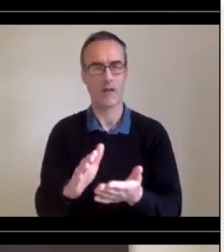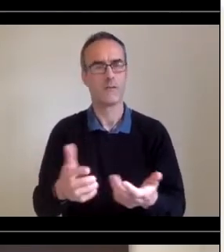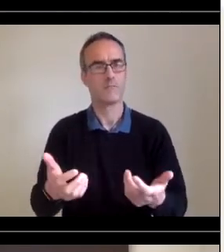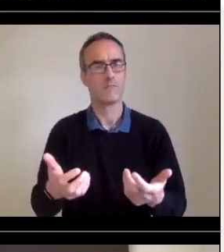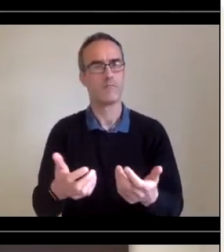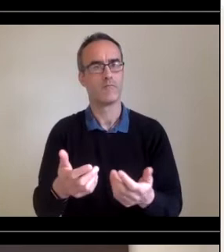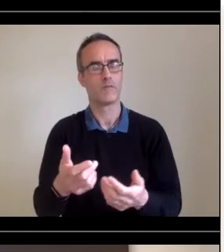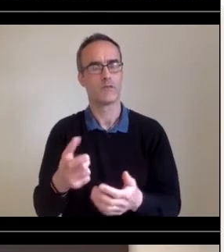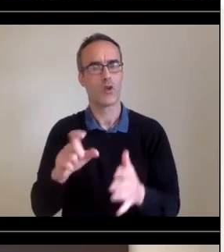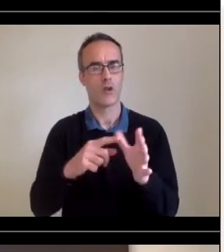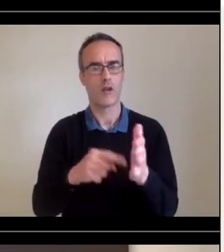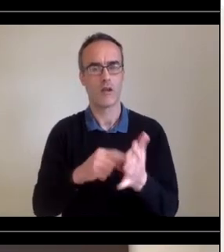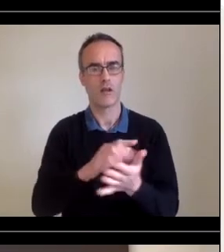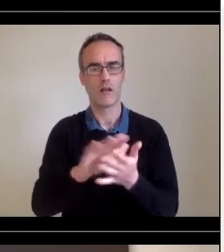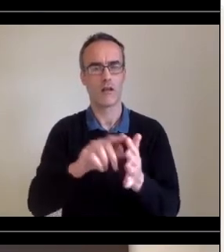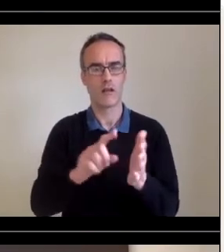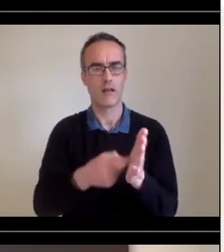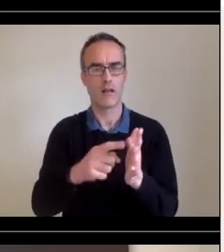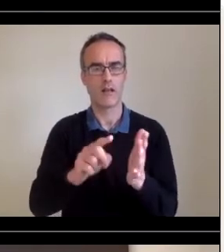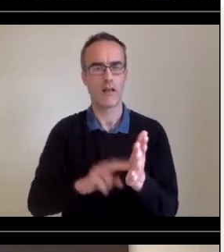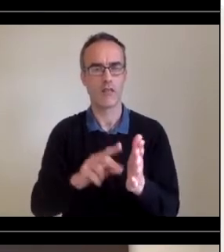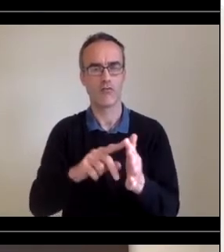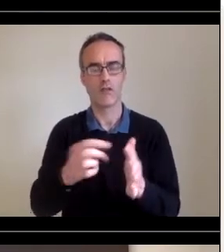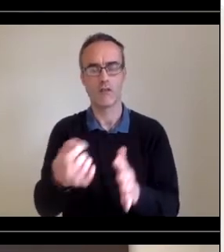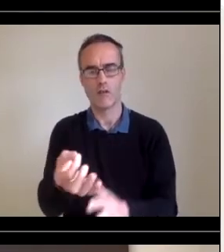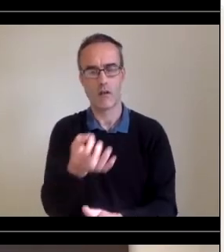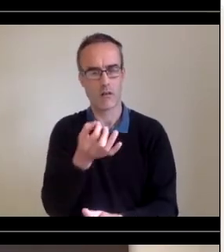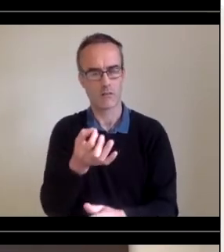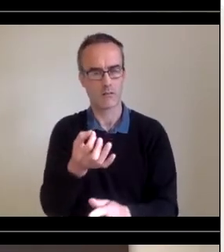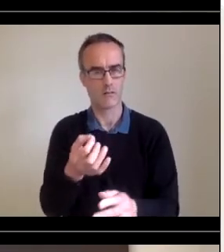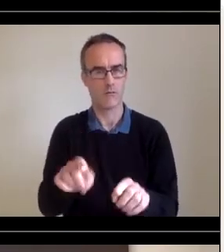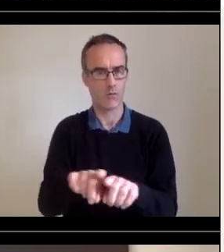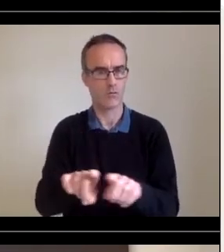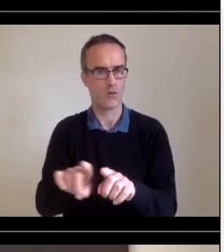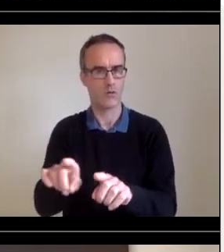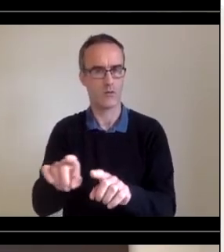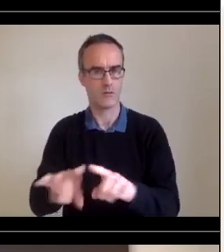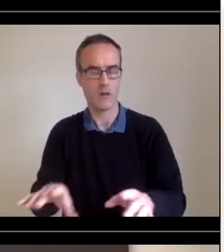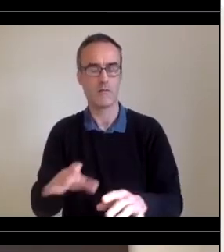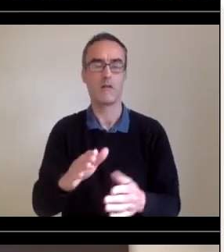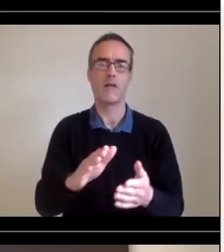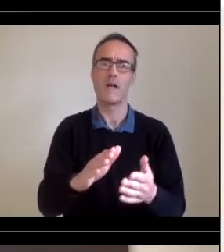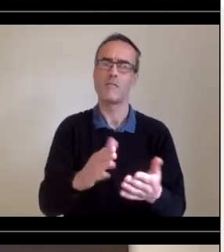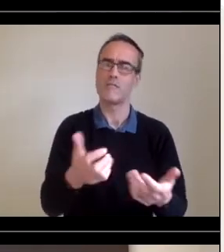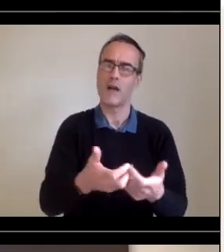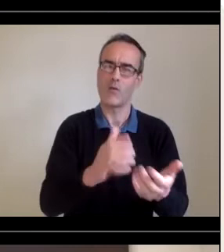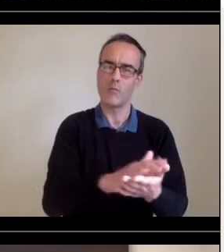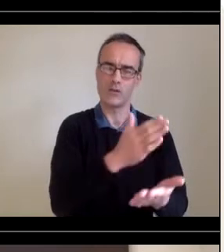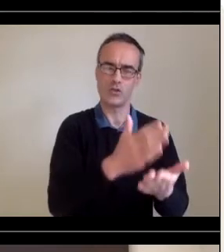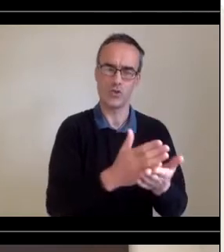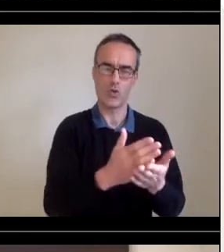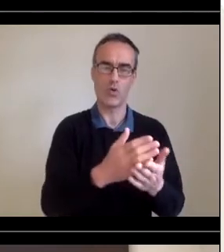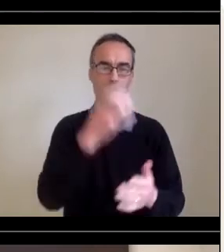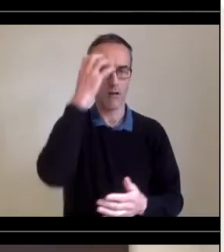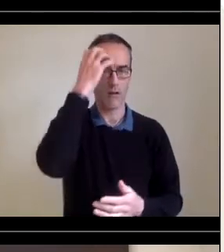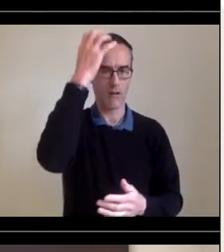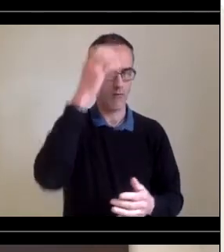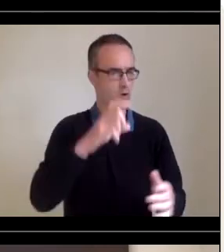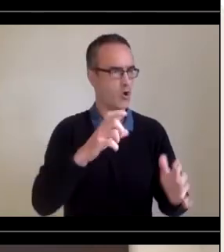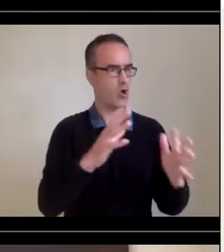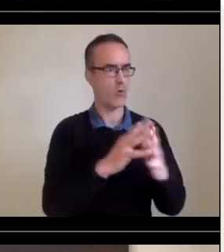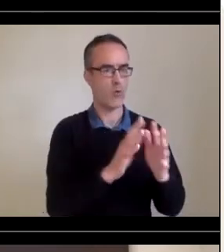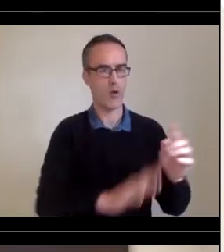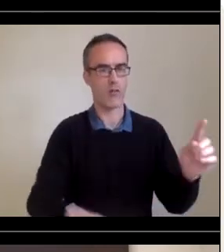this, we also had a couple of other people asking something very similar. How do we ensure that governments across the Commonwealth commit to